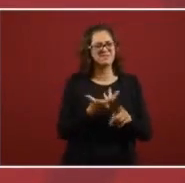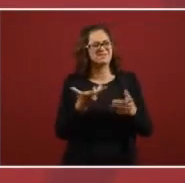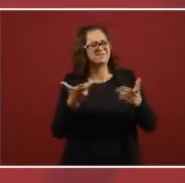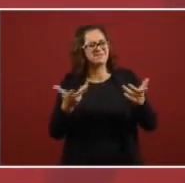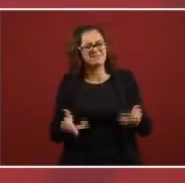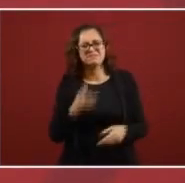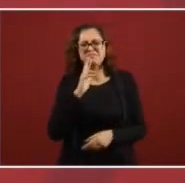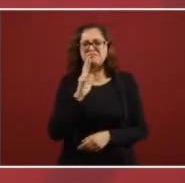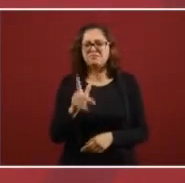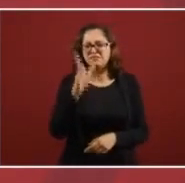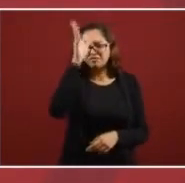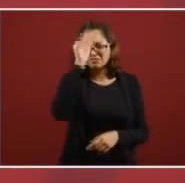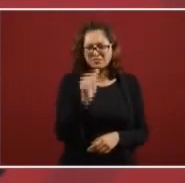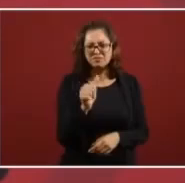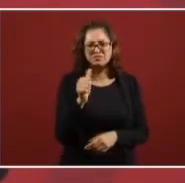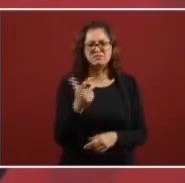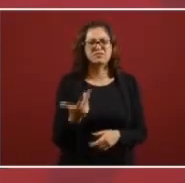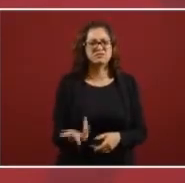Why don't they just get,